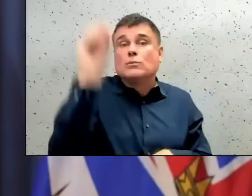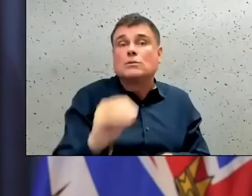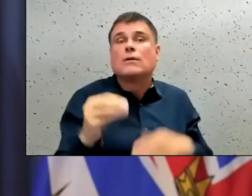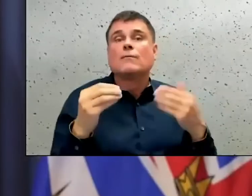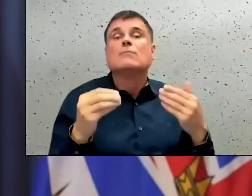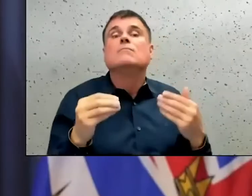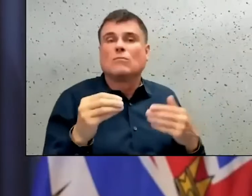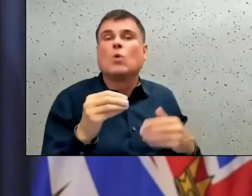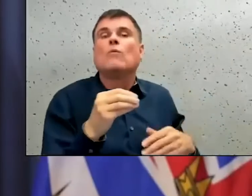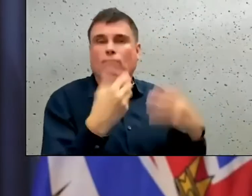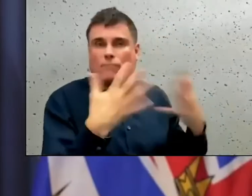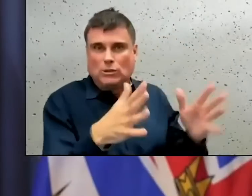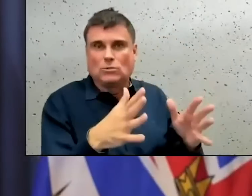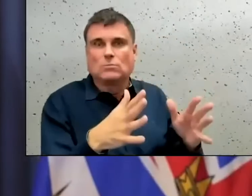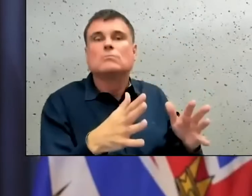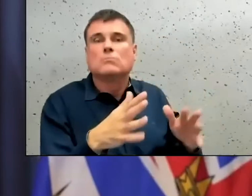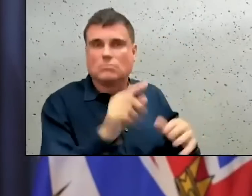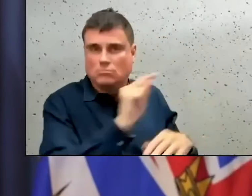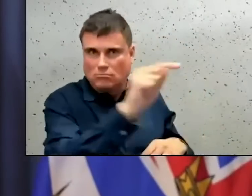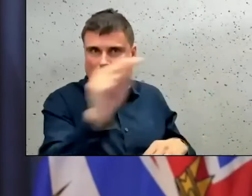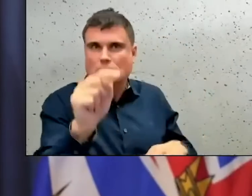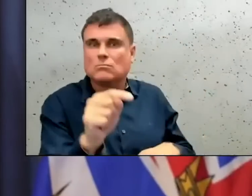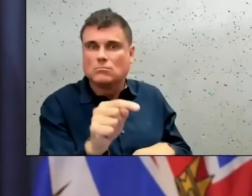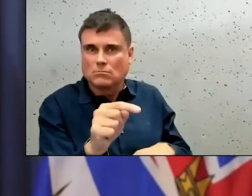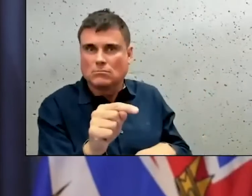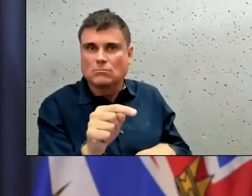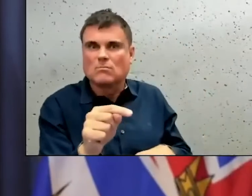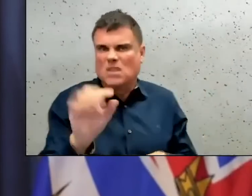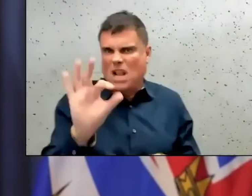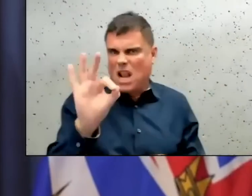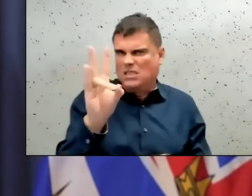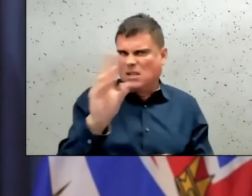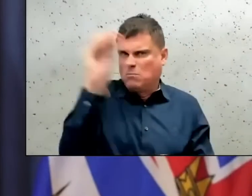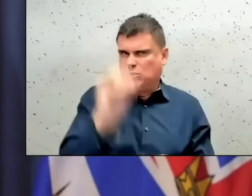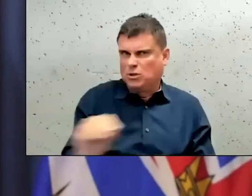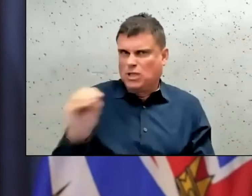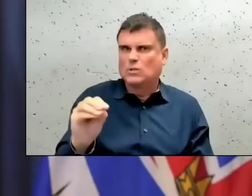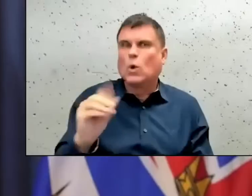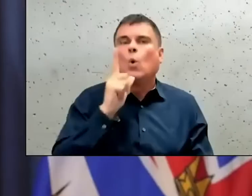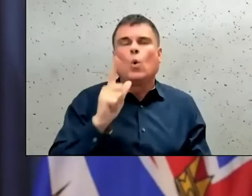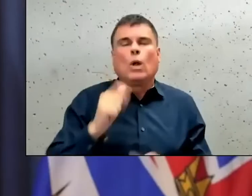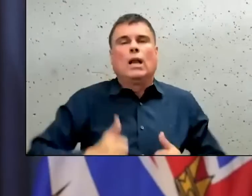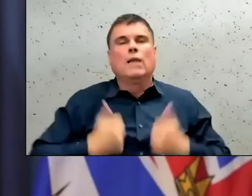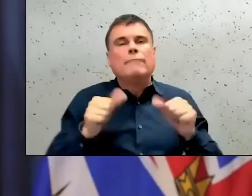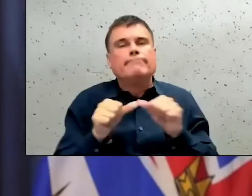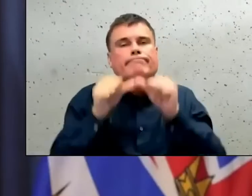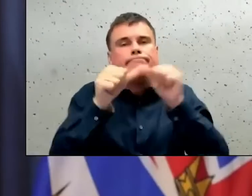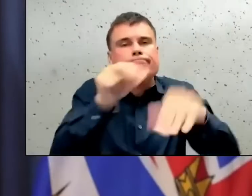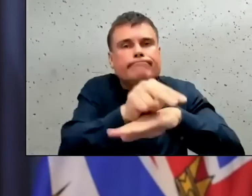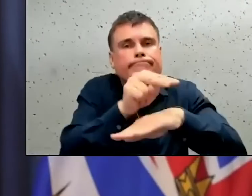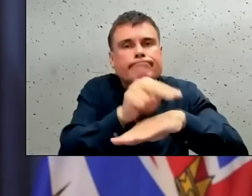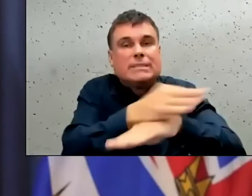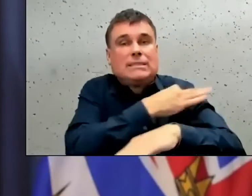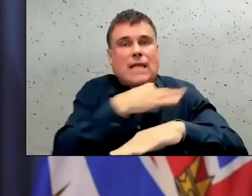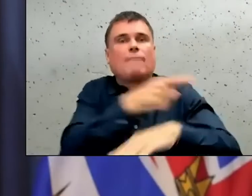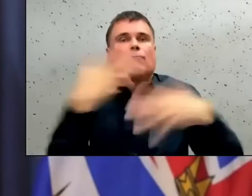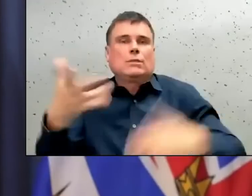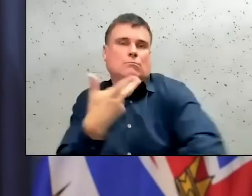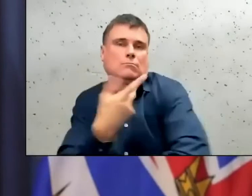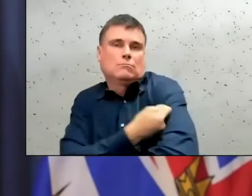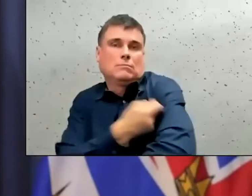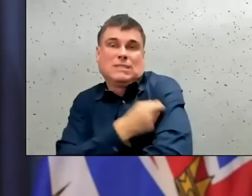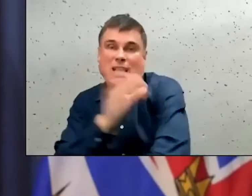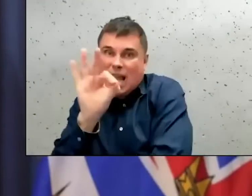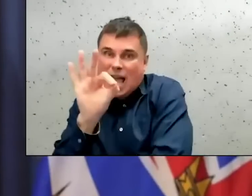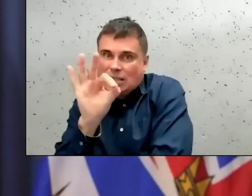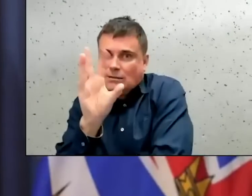We have the preliminary numbers for health authority healthcare workers across the system. These are excluding long-term care